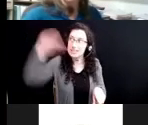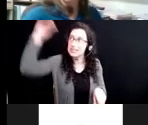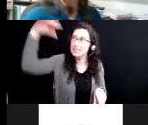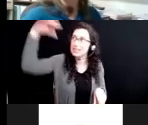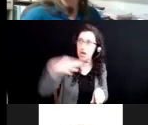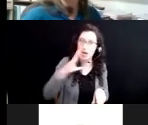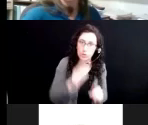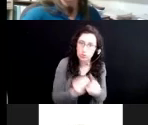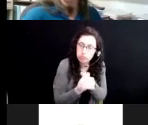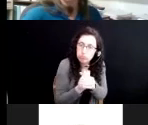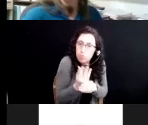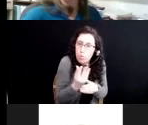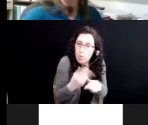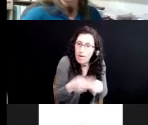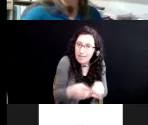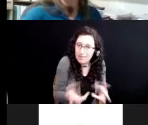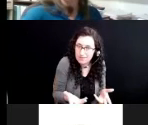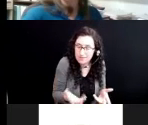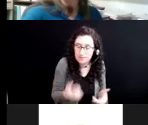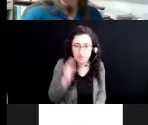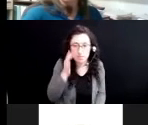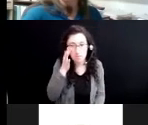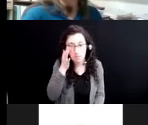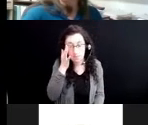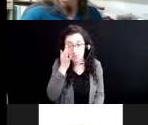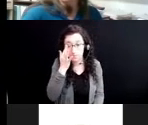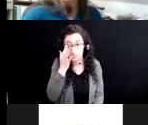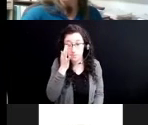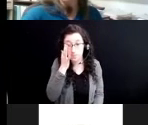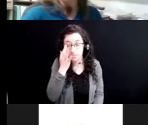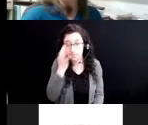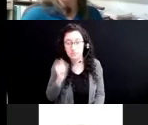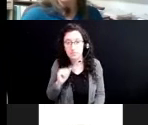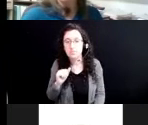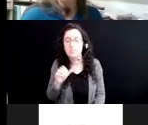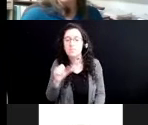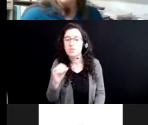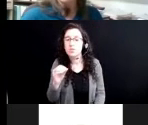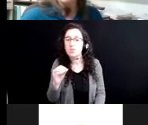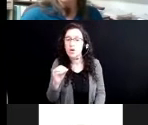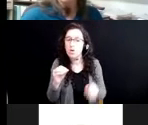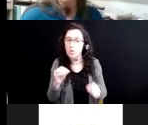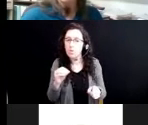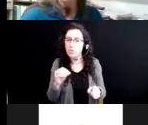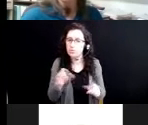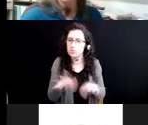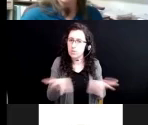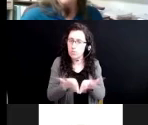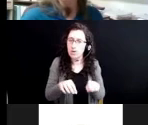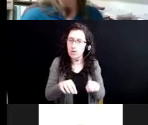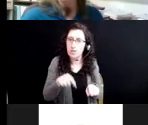And again, one of the main ones besides protecting the breeding sites would be to provide the